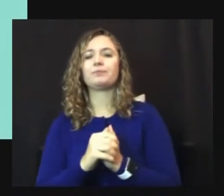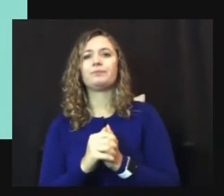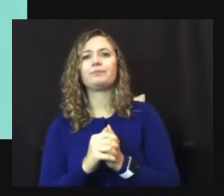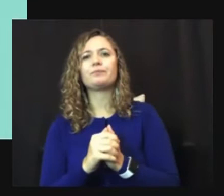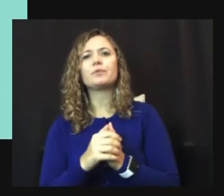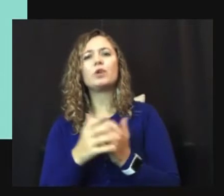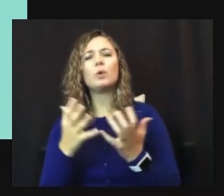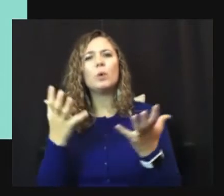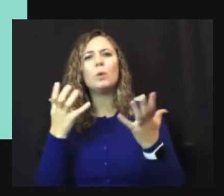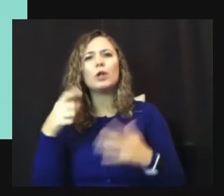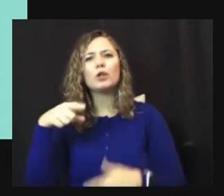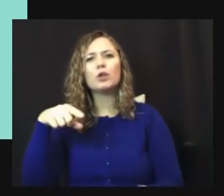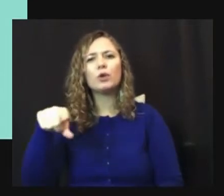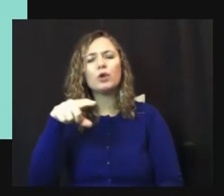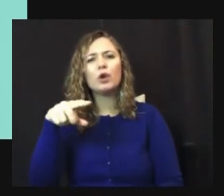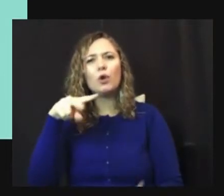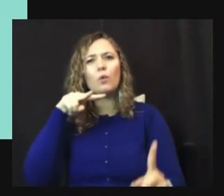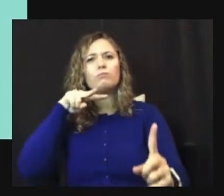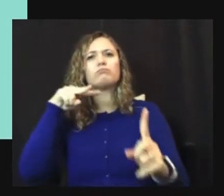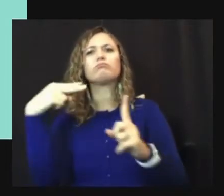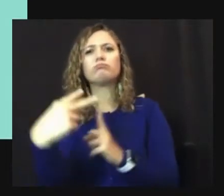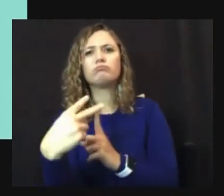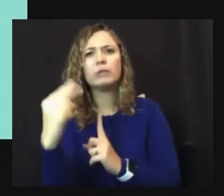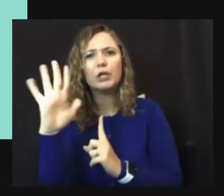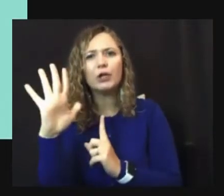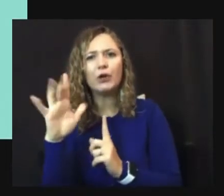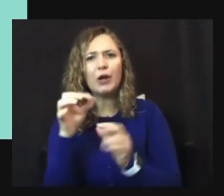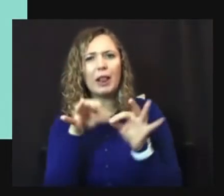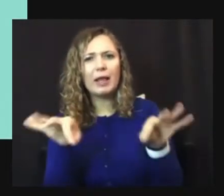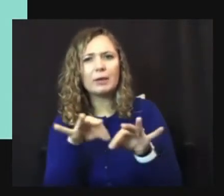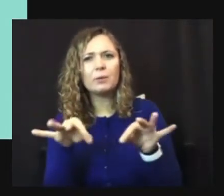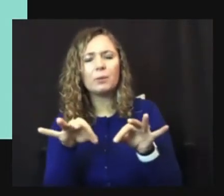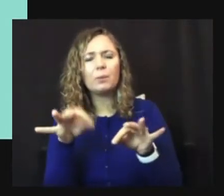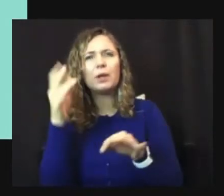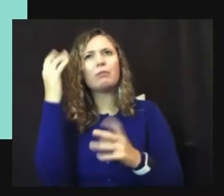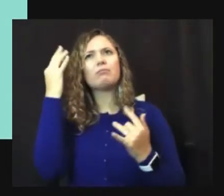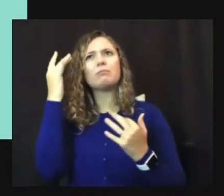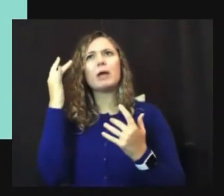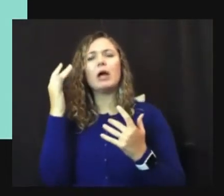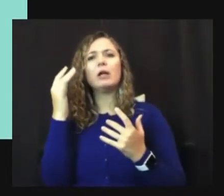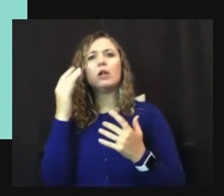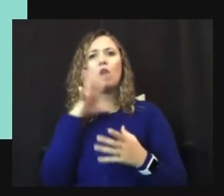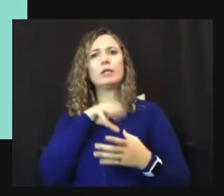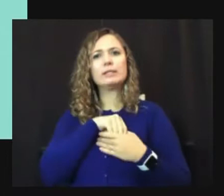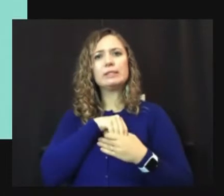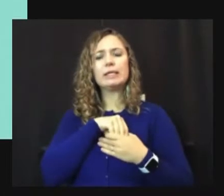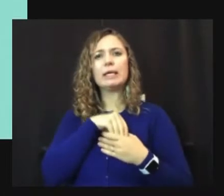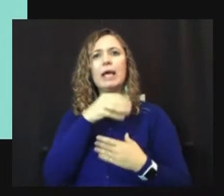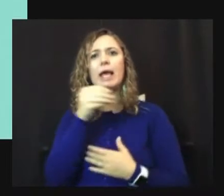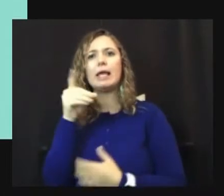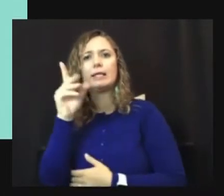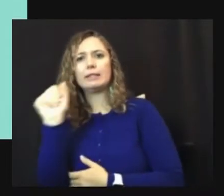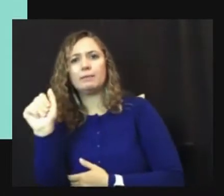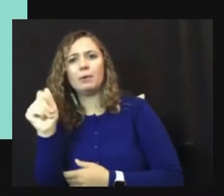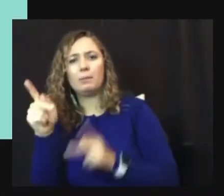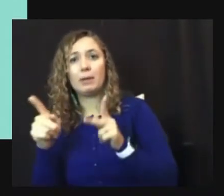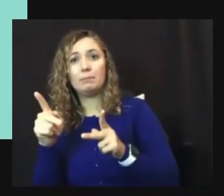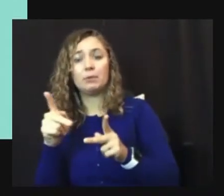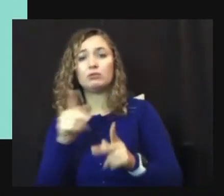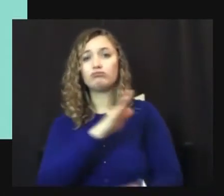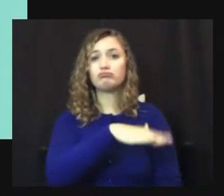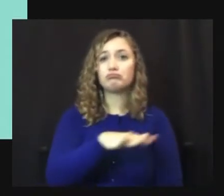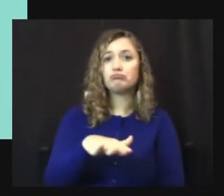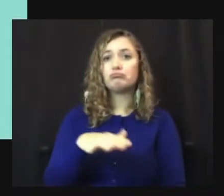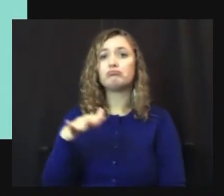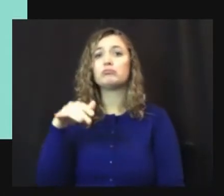your language when you talk about disability and autistic people, children and adults, to